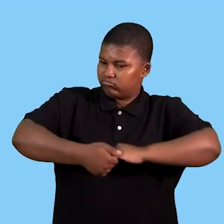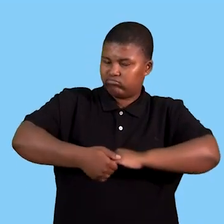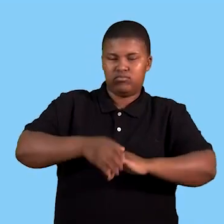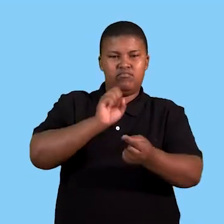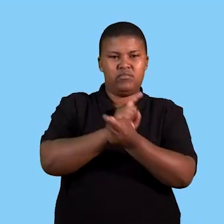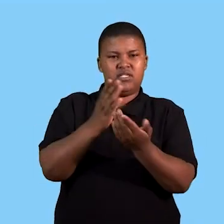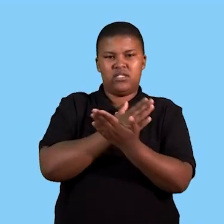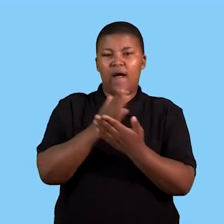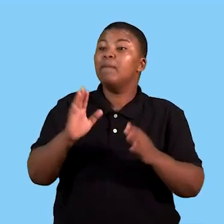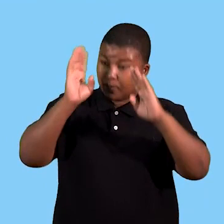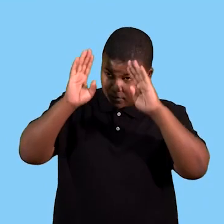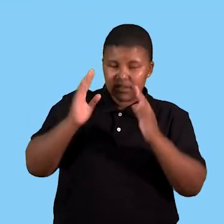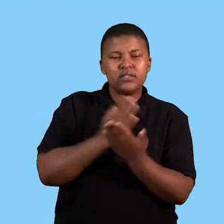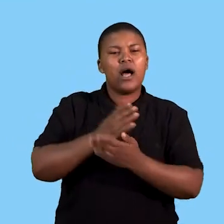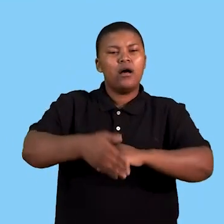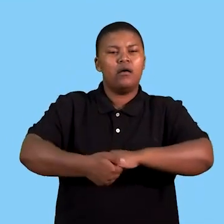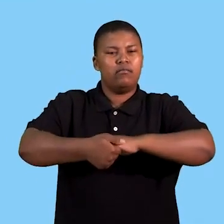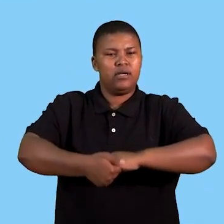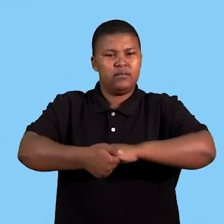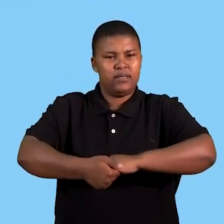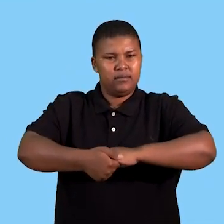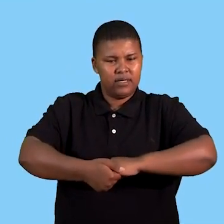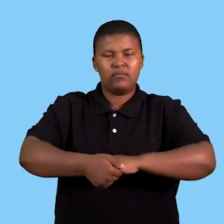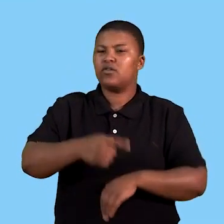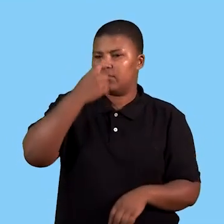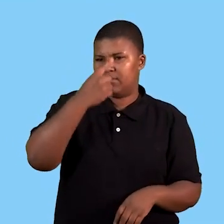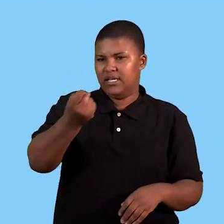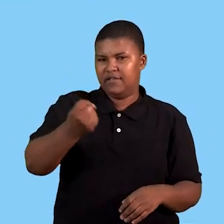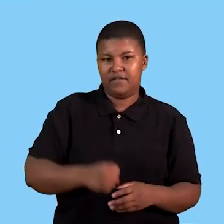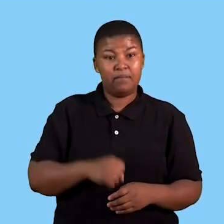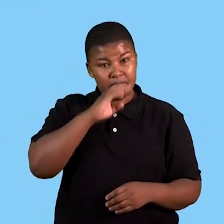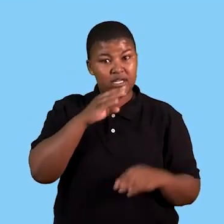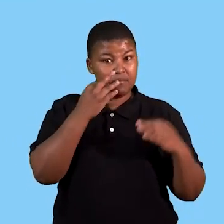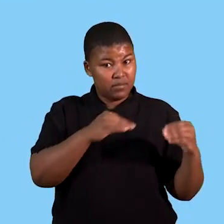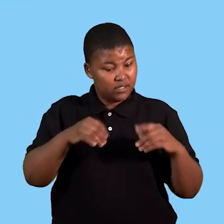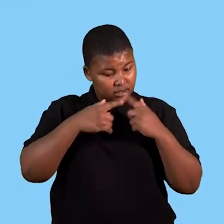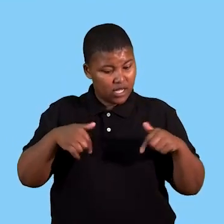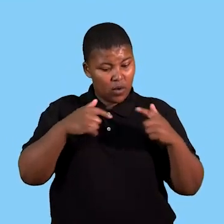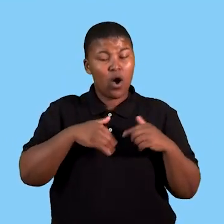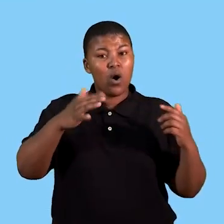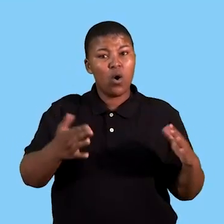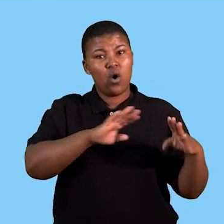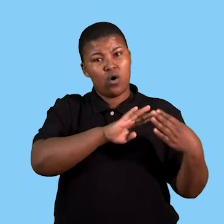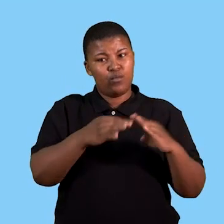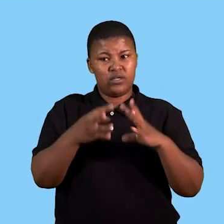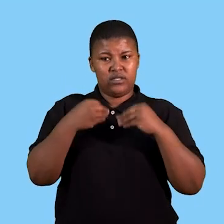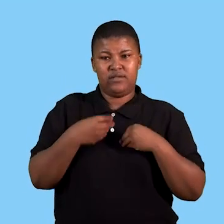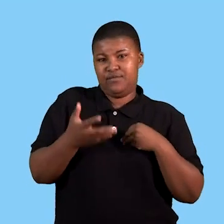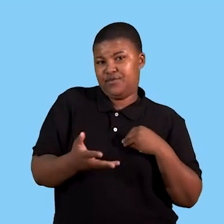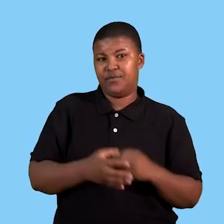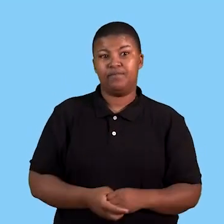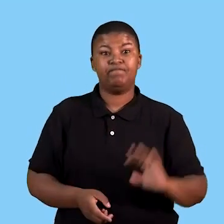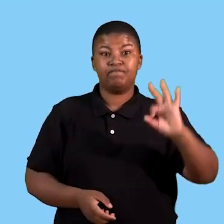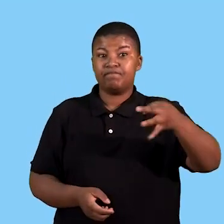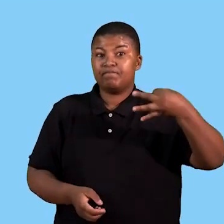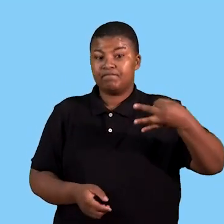like shaking hands. So this is what is acceptable in our business or in our community. And these